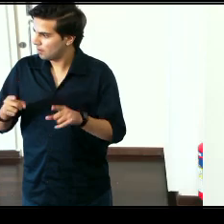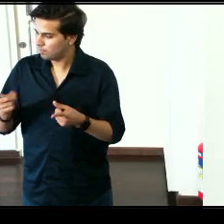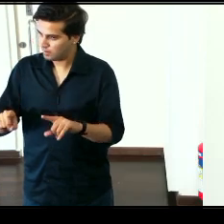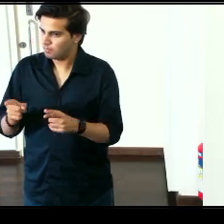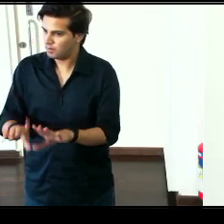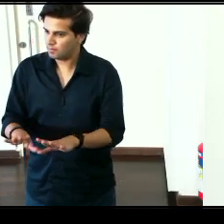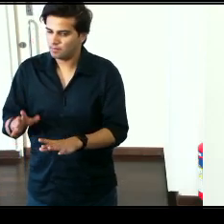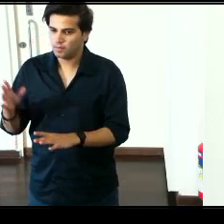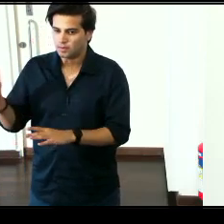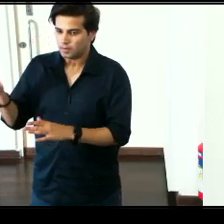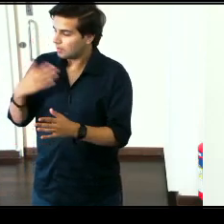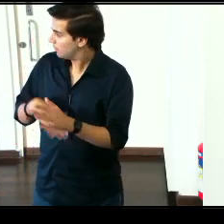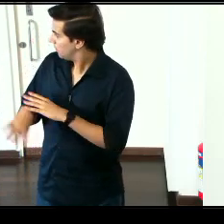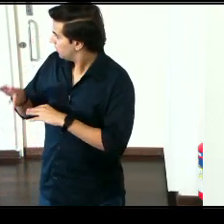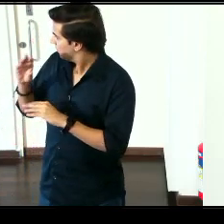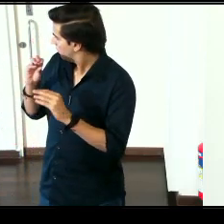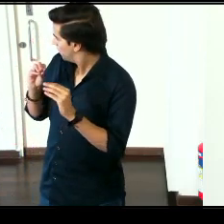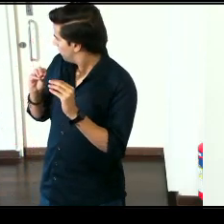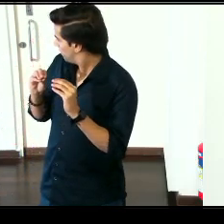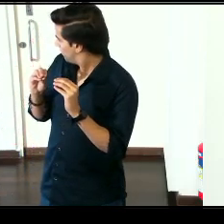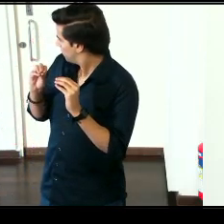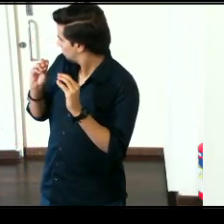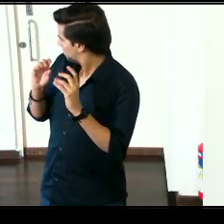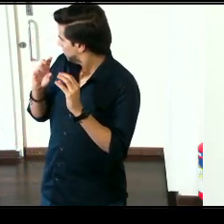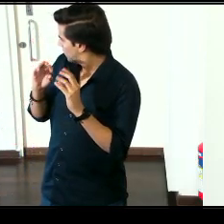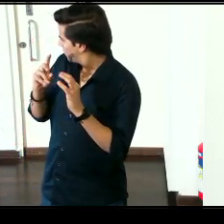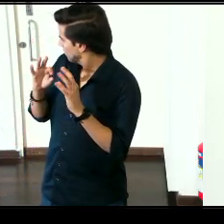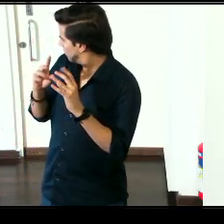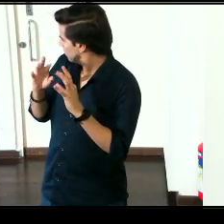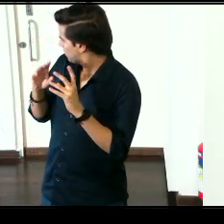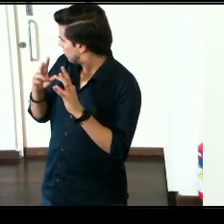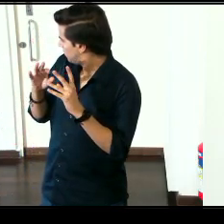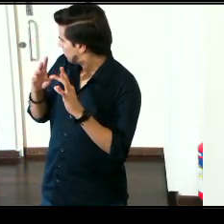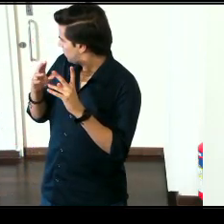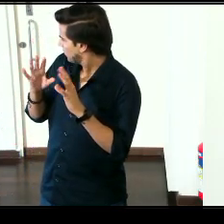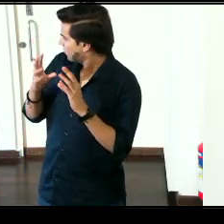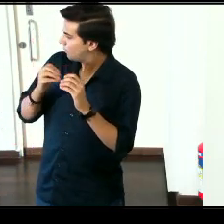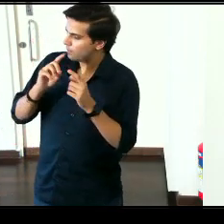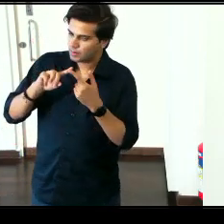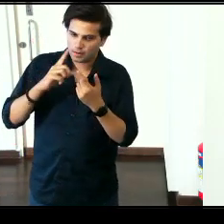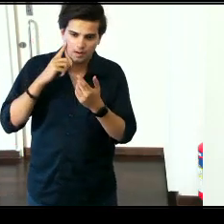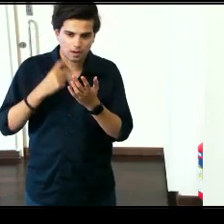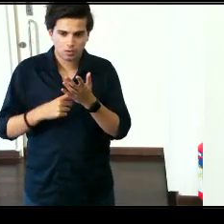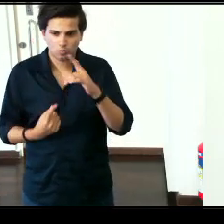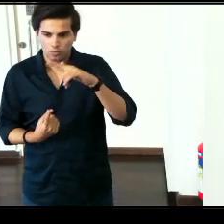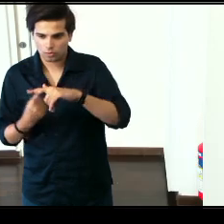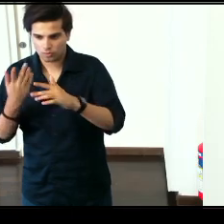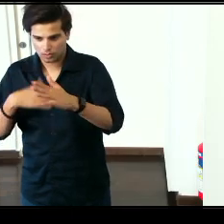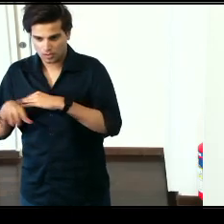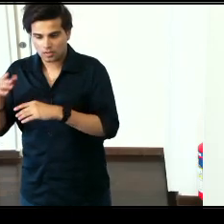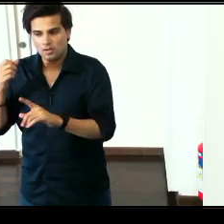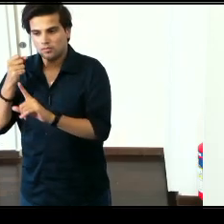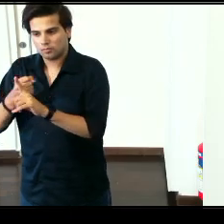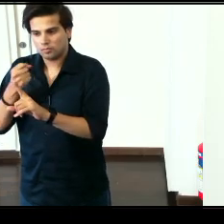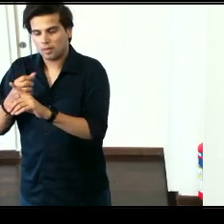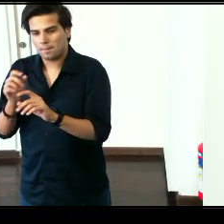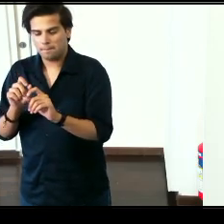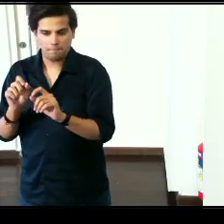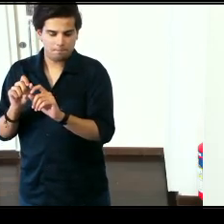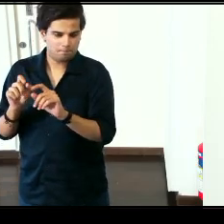in Beirut, there were protests against the murder of Mahsa Amini and moral policing. Can we come to the previous